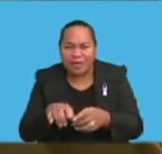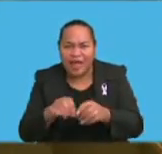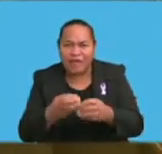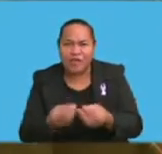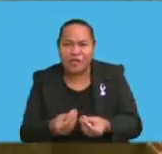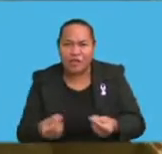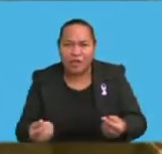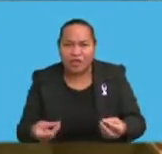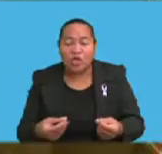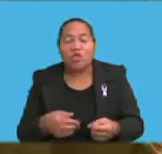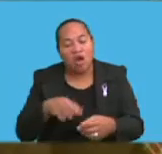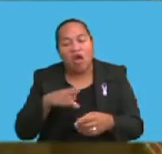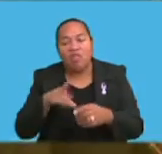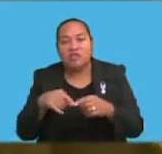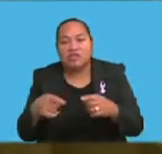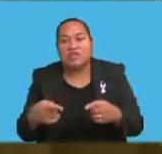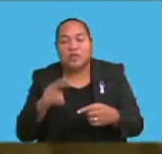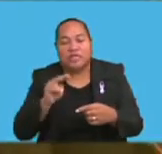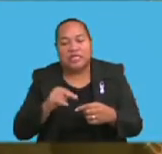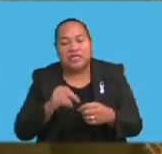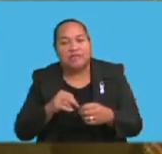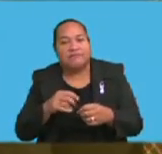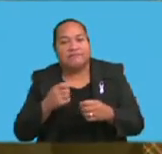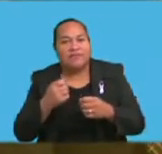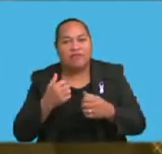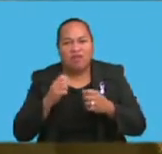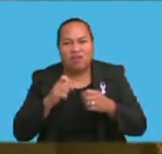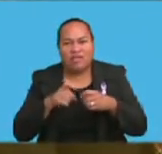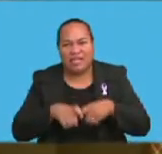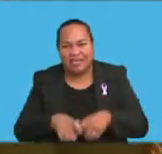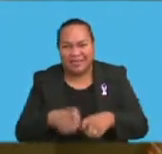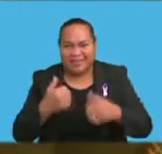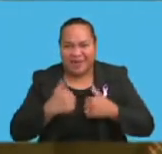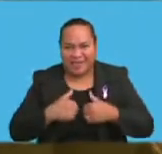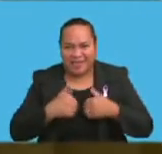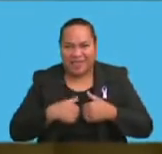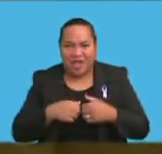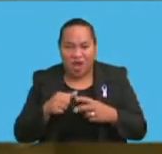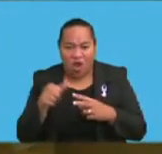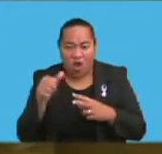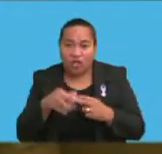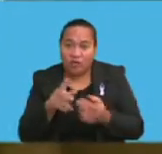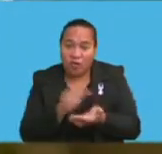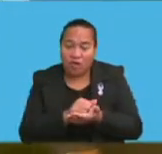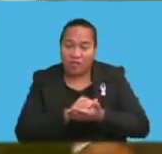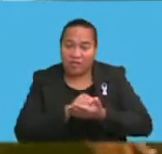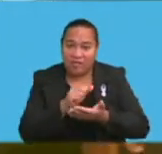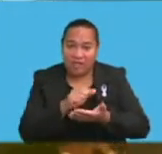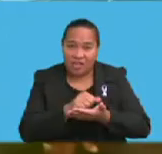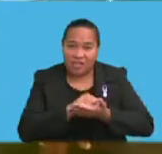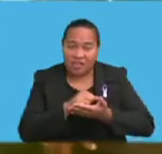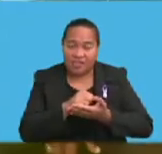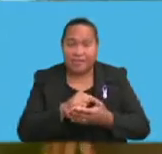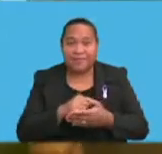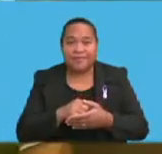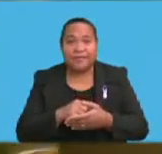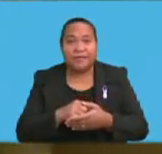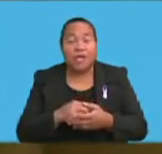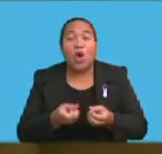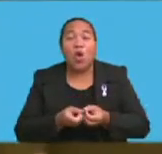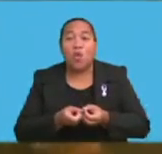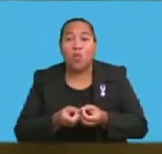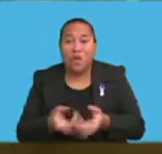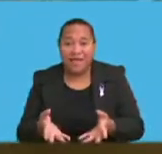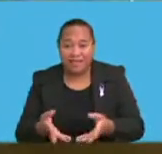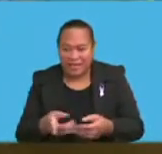the sustainable management practices and of course soil conservation as well. Madam Speaker, waste management is very, very critical